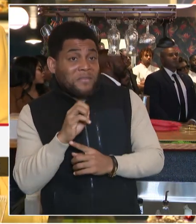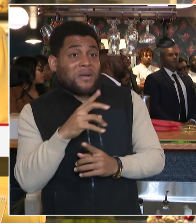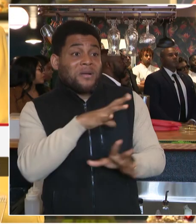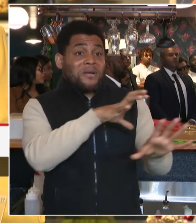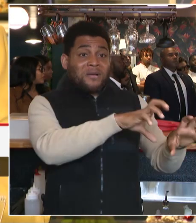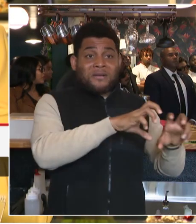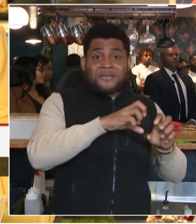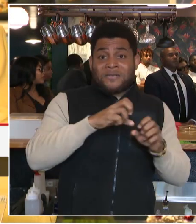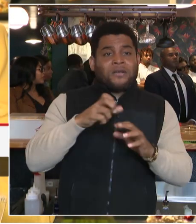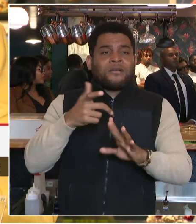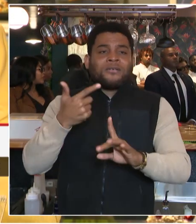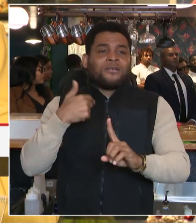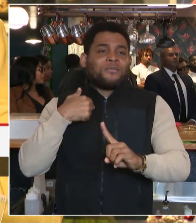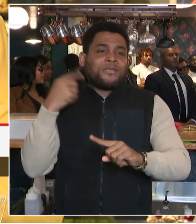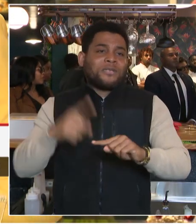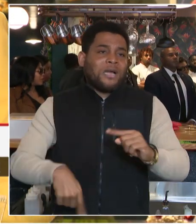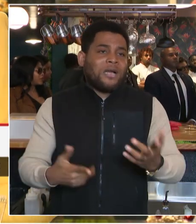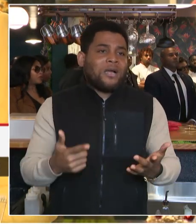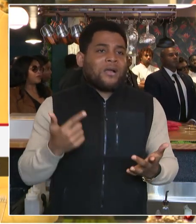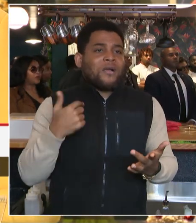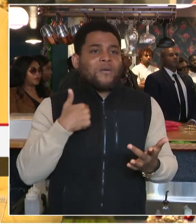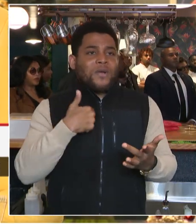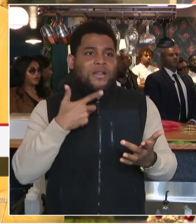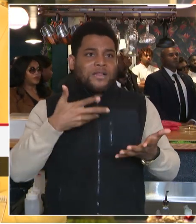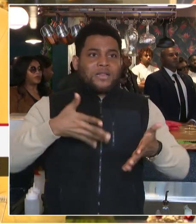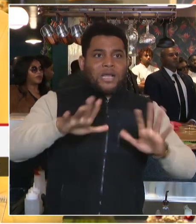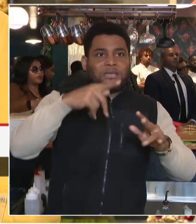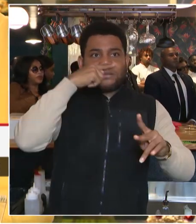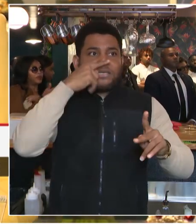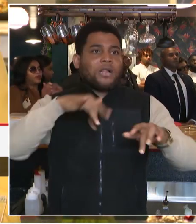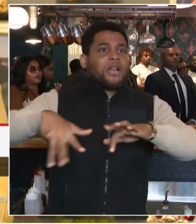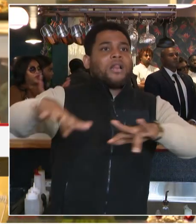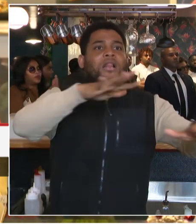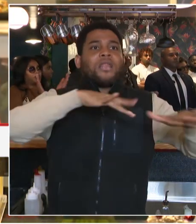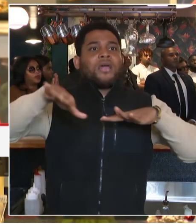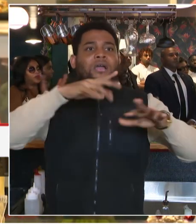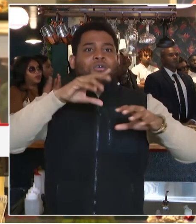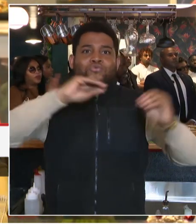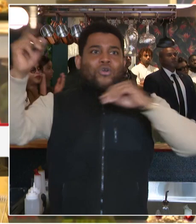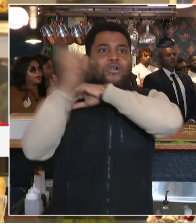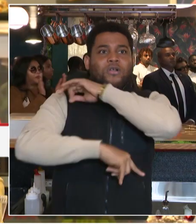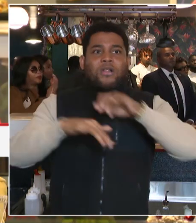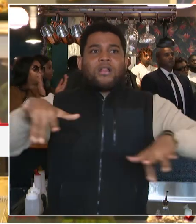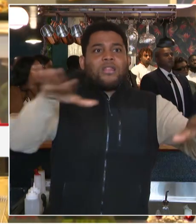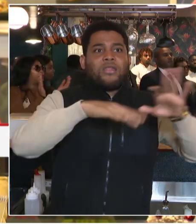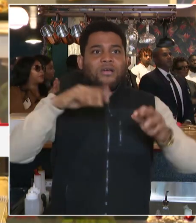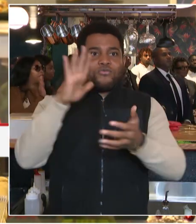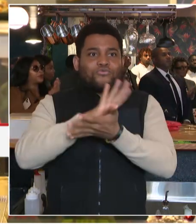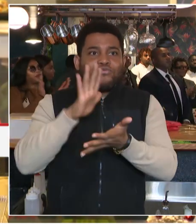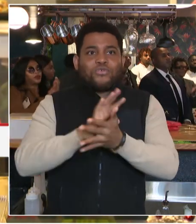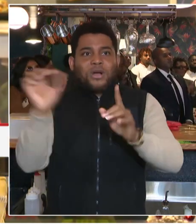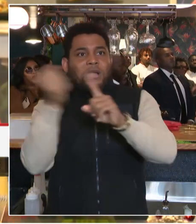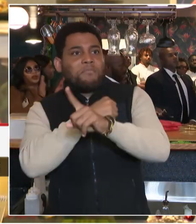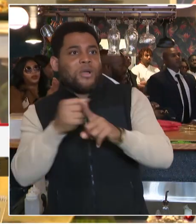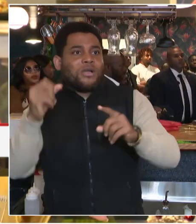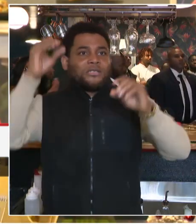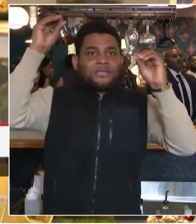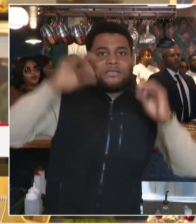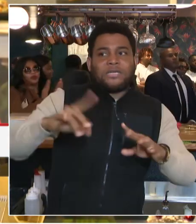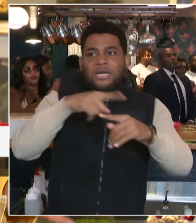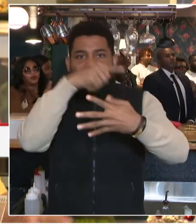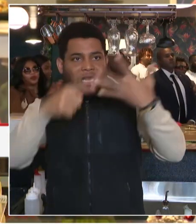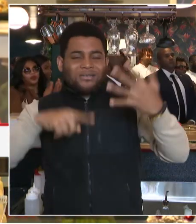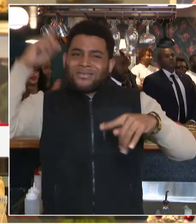schools beat up teachers with no consequences. We got to get our ecosystem back in track. We just